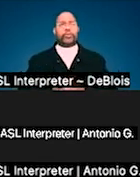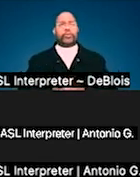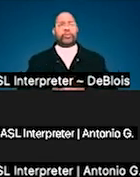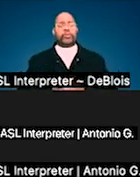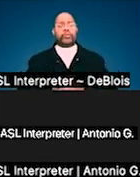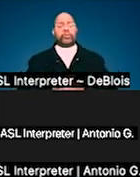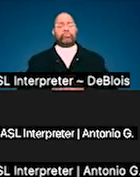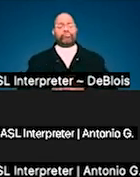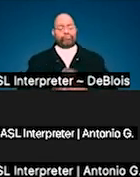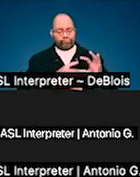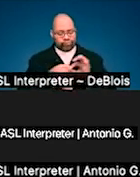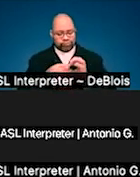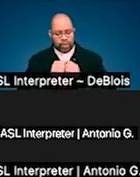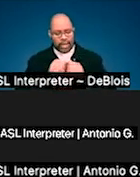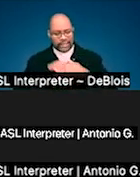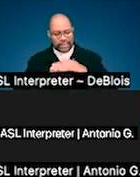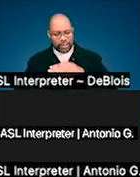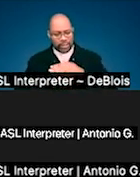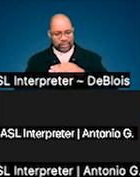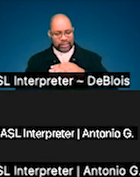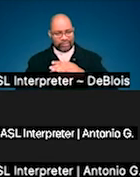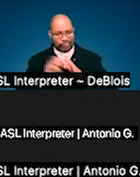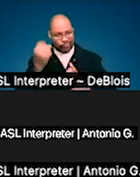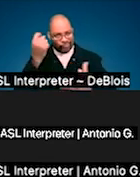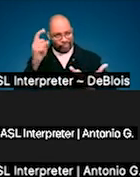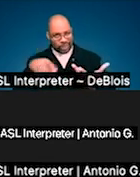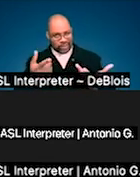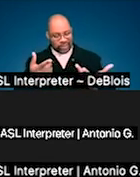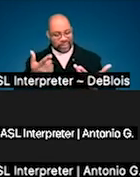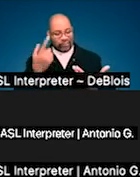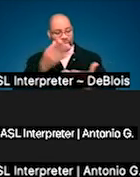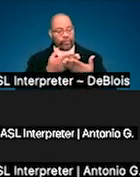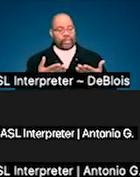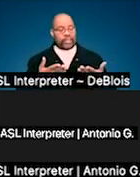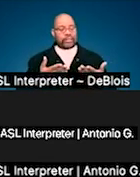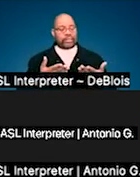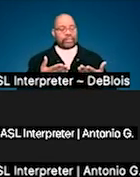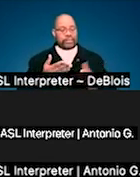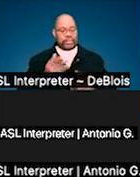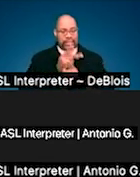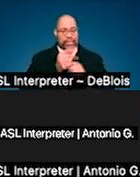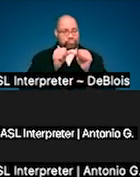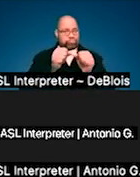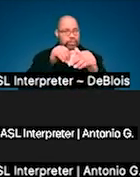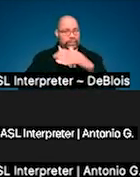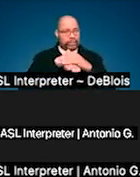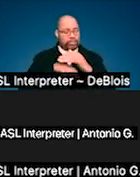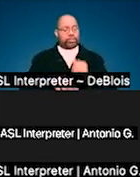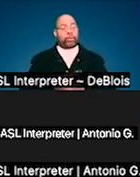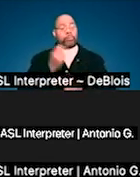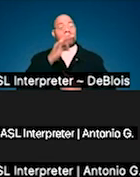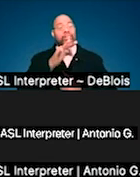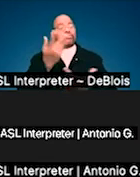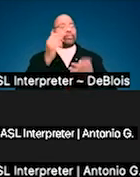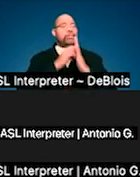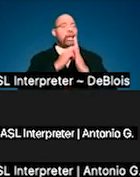along with the accessibility train in order for things to stay accessible. Because if they put, for